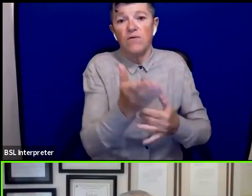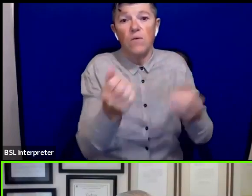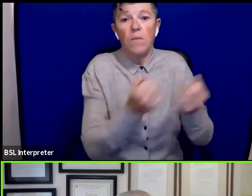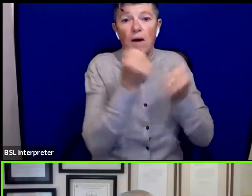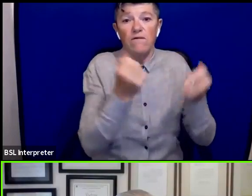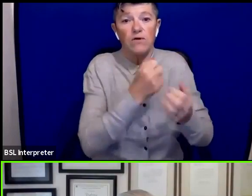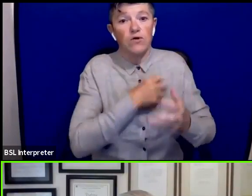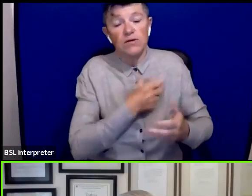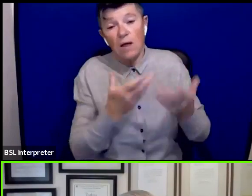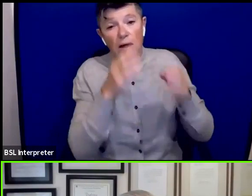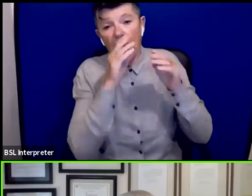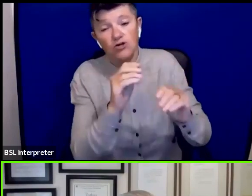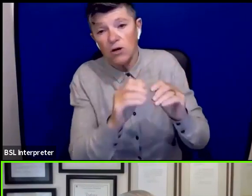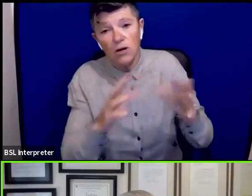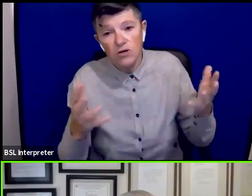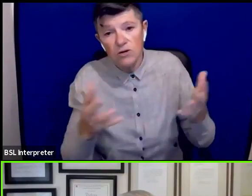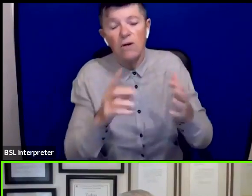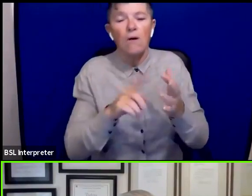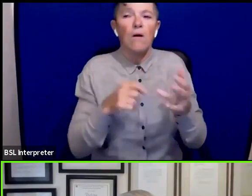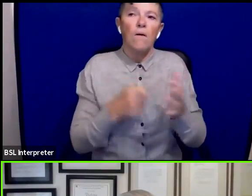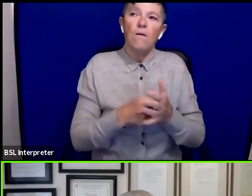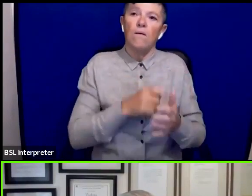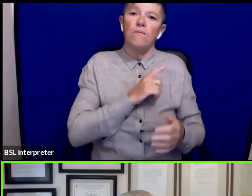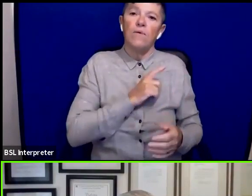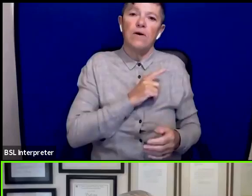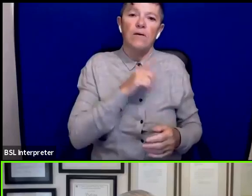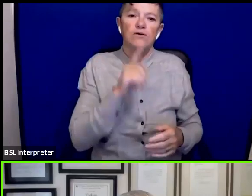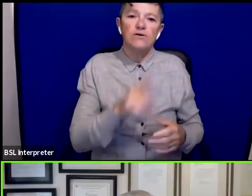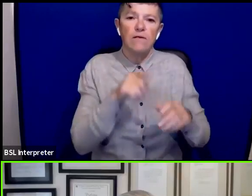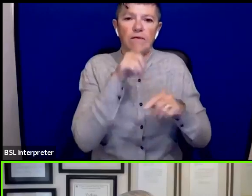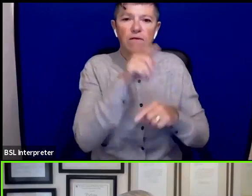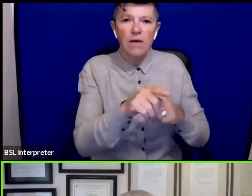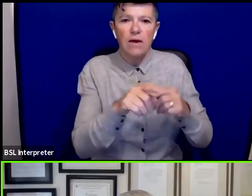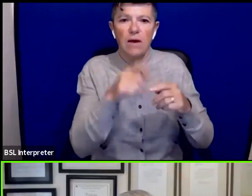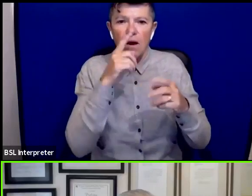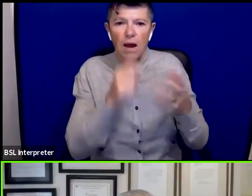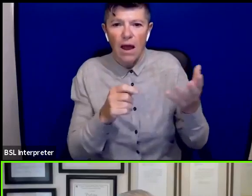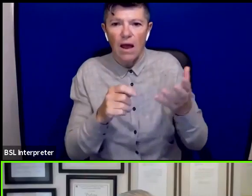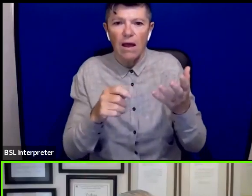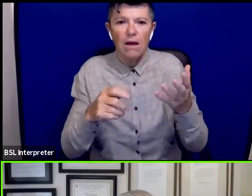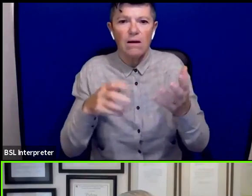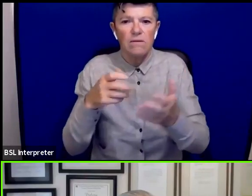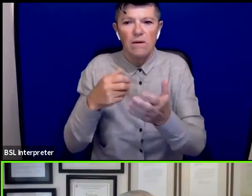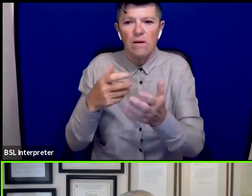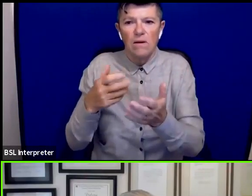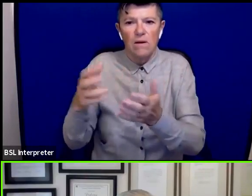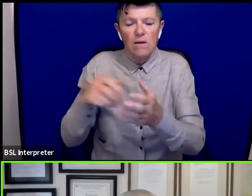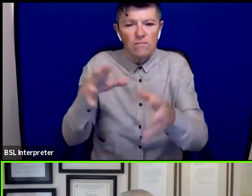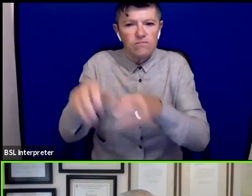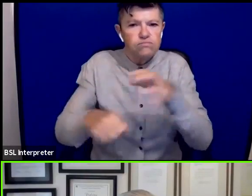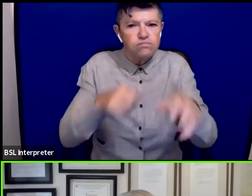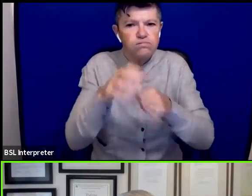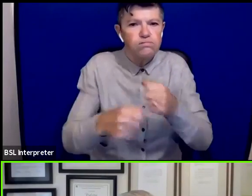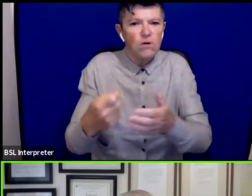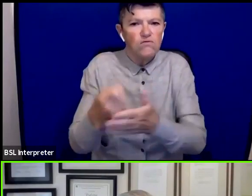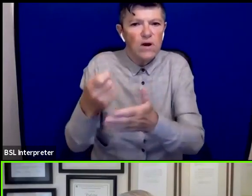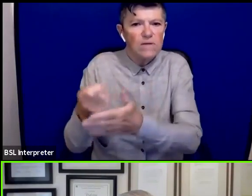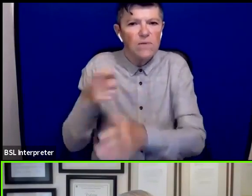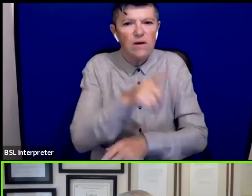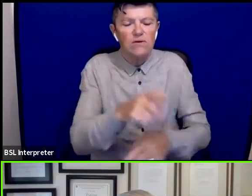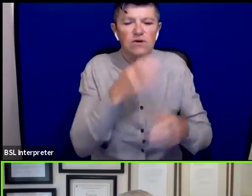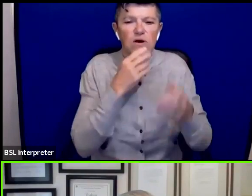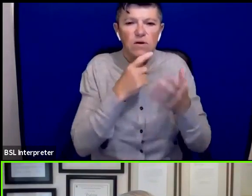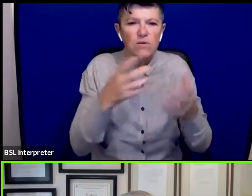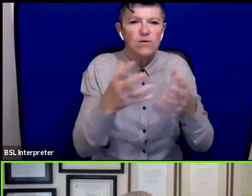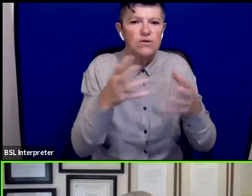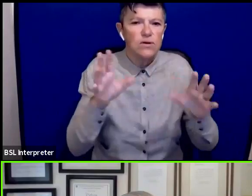education, or because they're entrepreneurs that can collect rents because they exploit monopoly power, or because there's some politicians